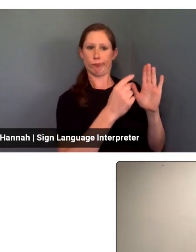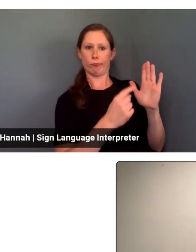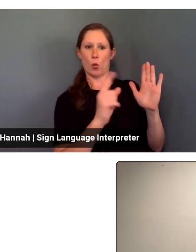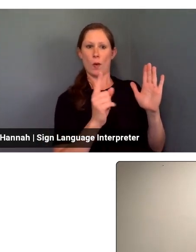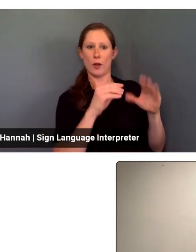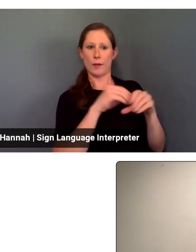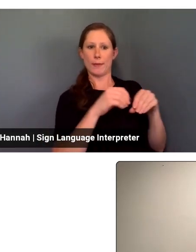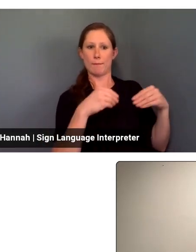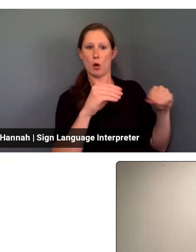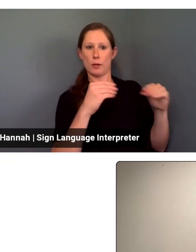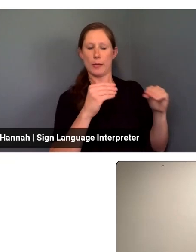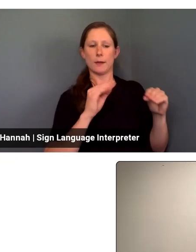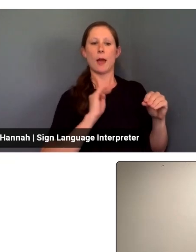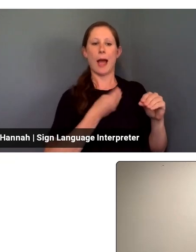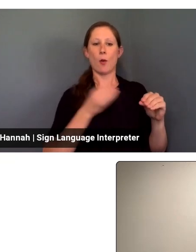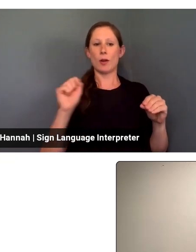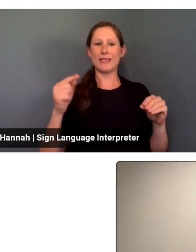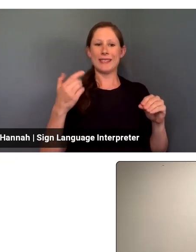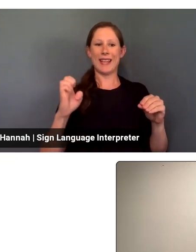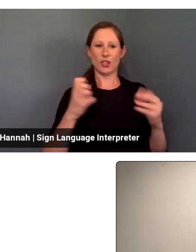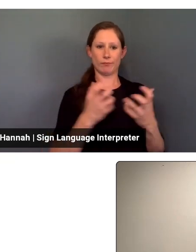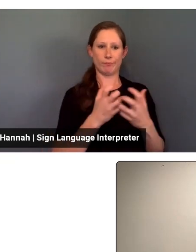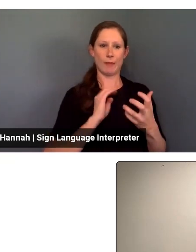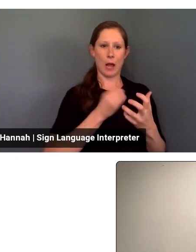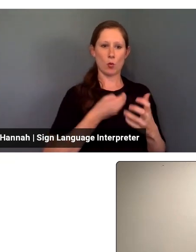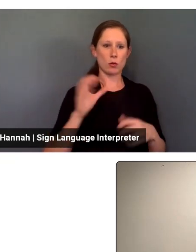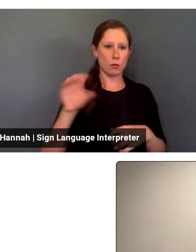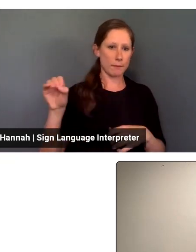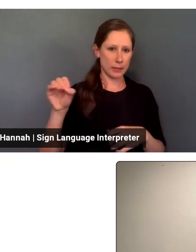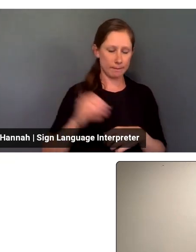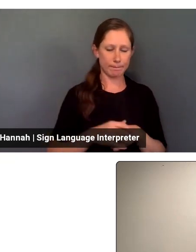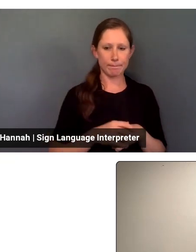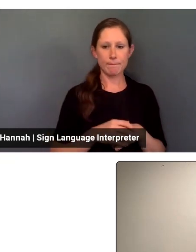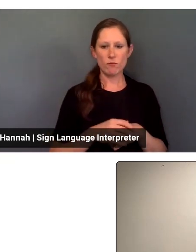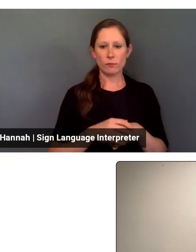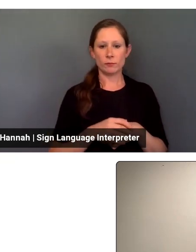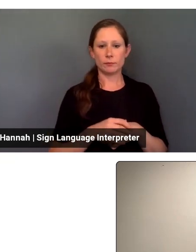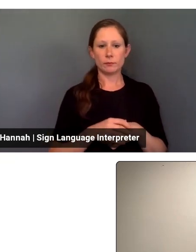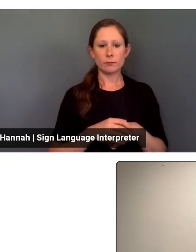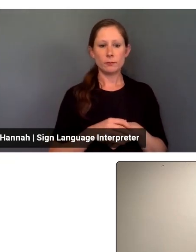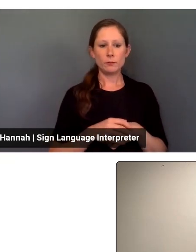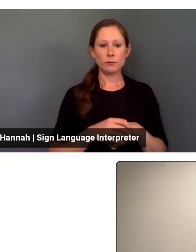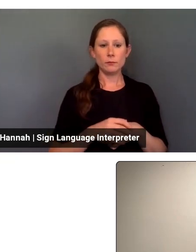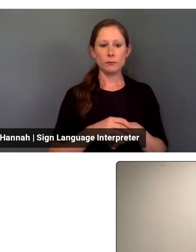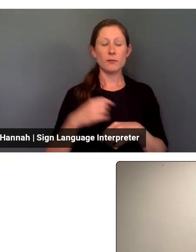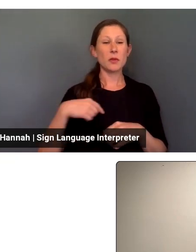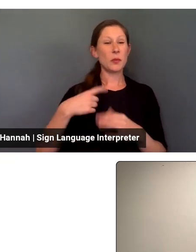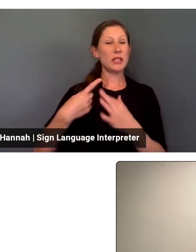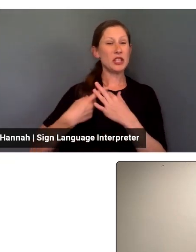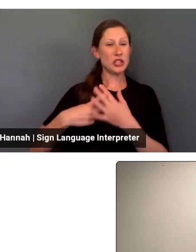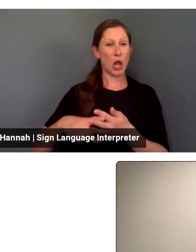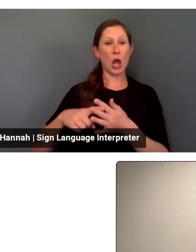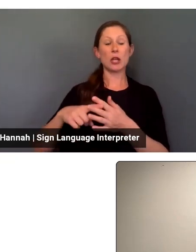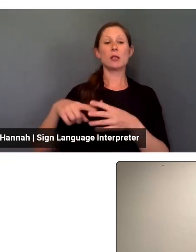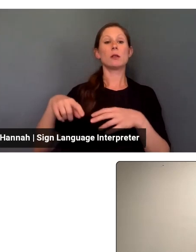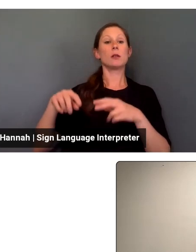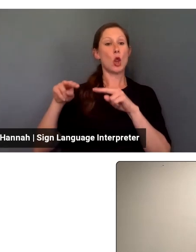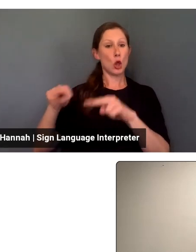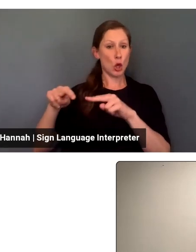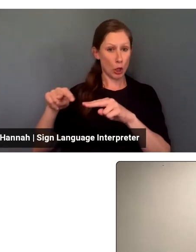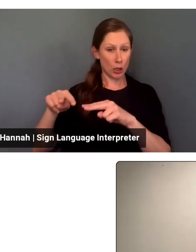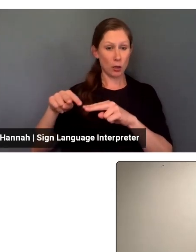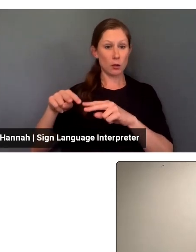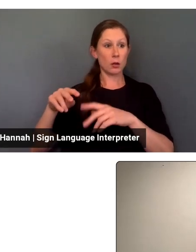our stage of company. We have also started to look at varying merit increases in line with